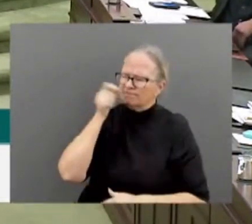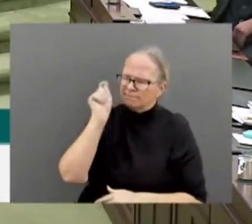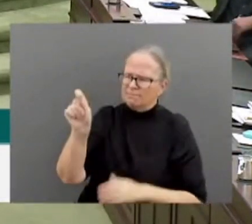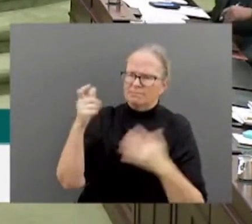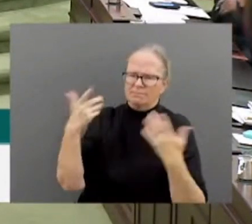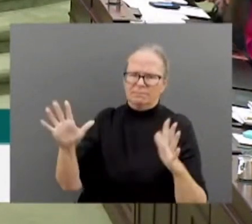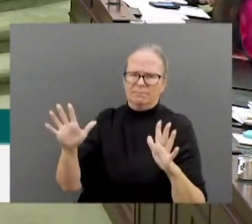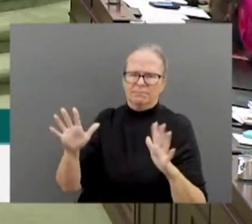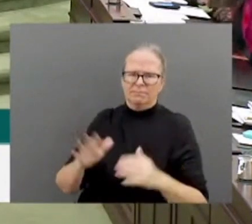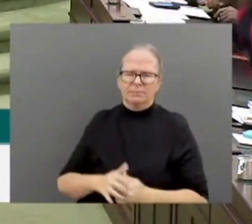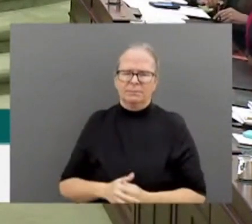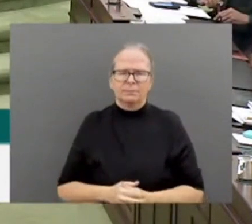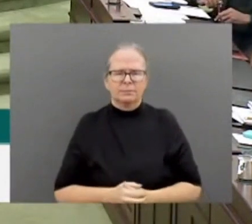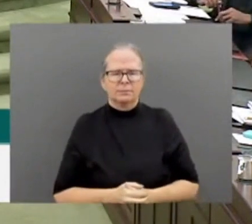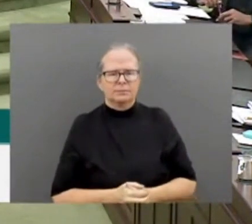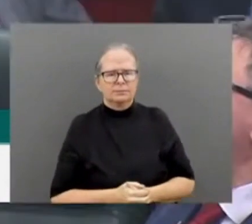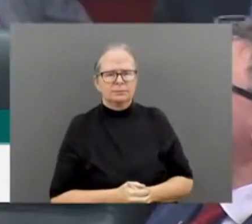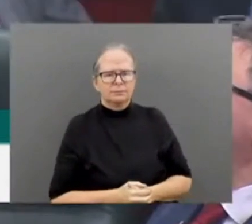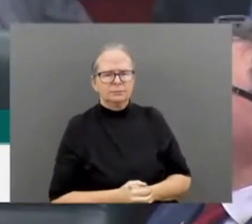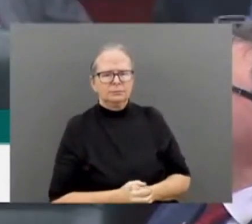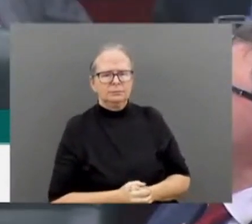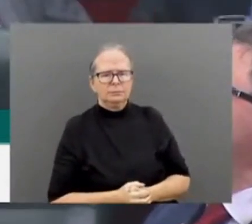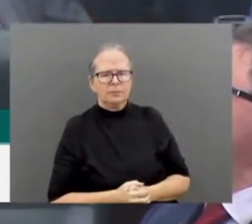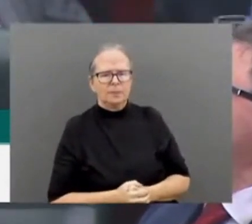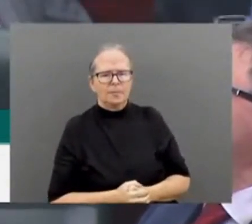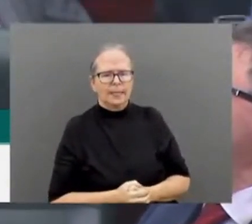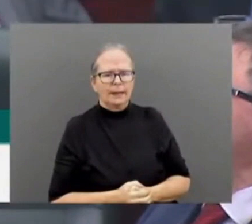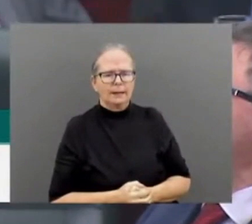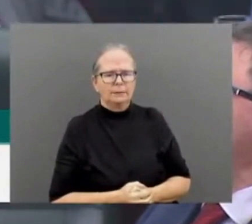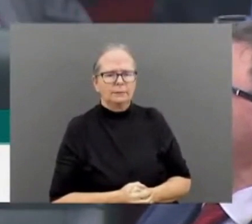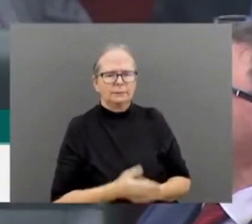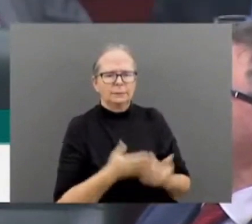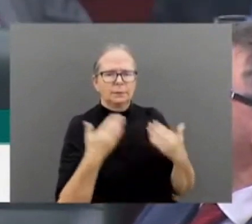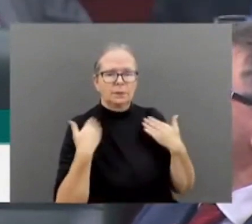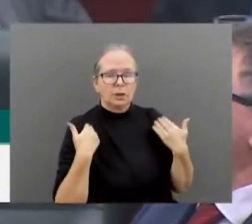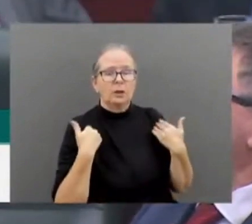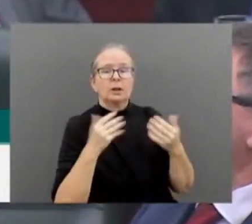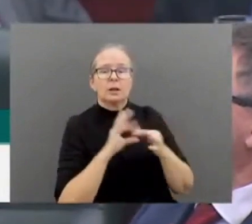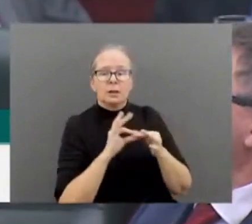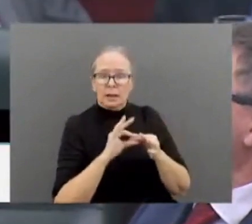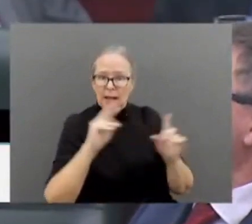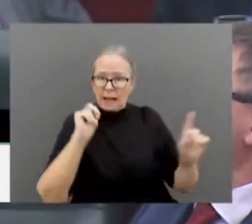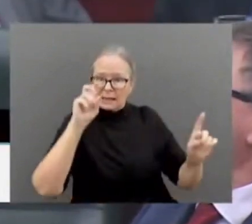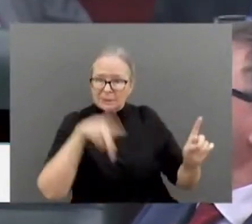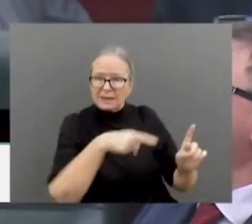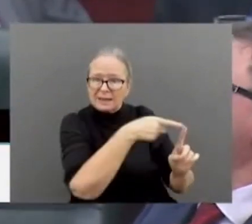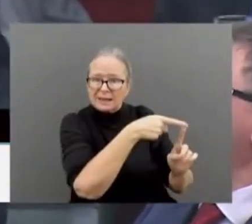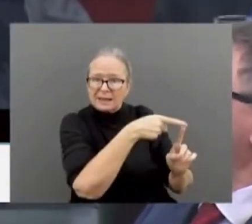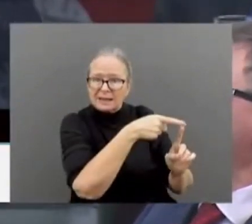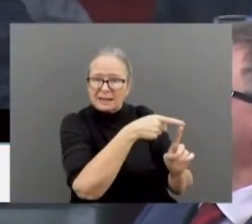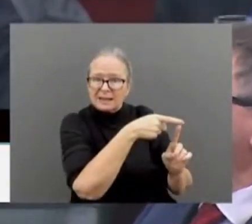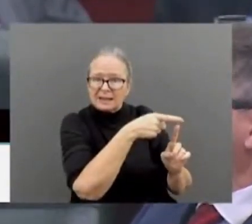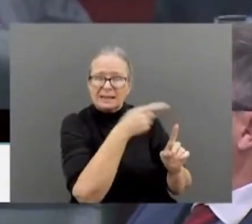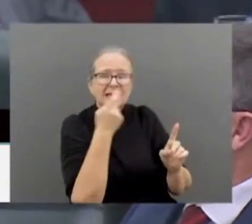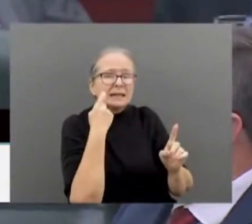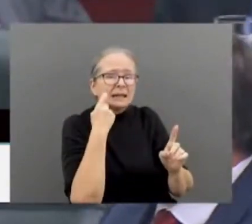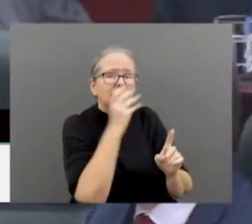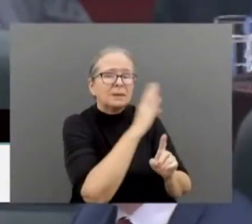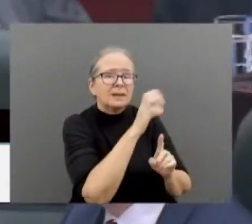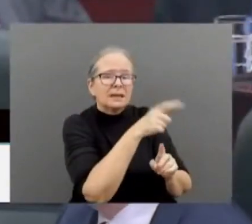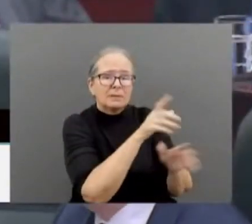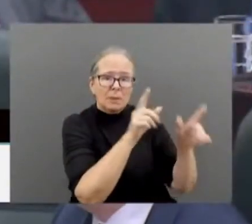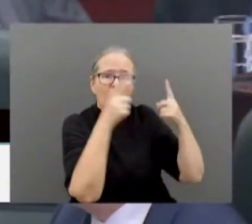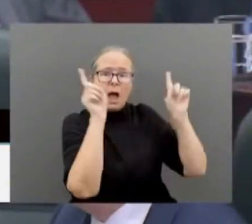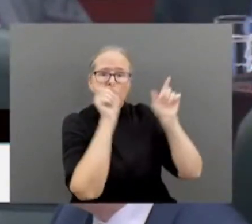Minerals. Is this the NDP in BC they're talking about that need to ban coal projects? Because, Mr. Speaker, right now,